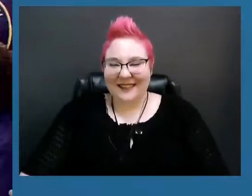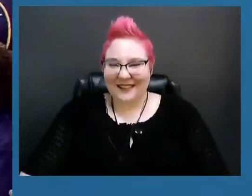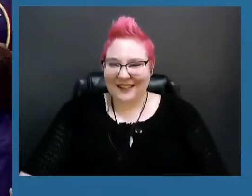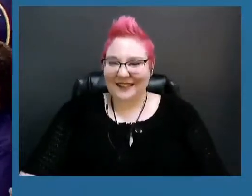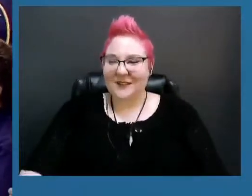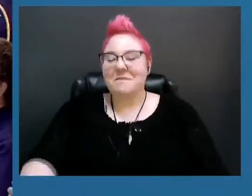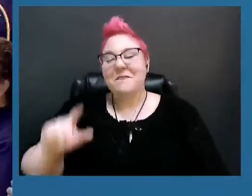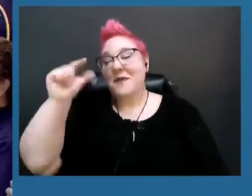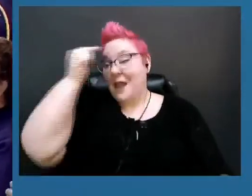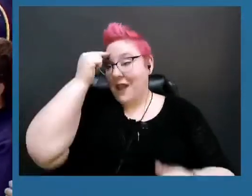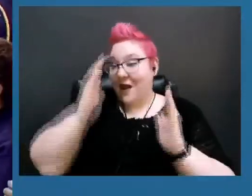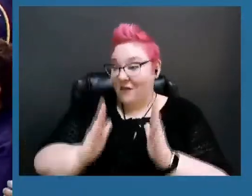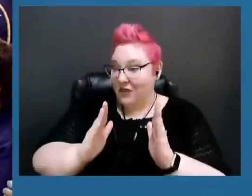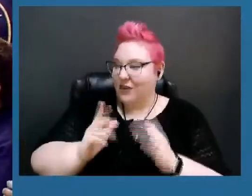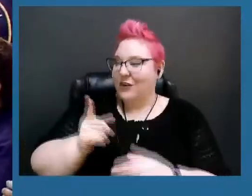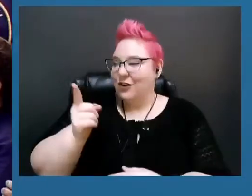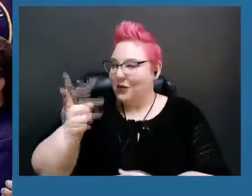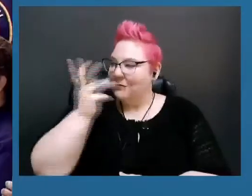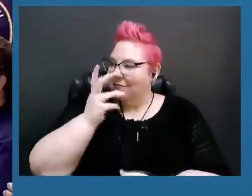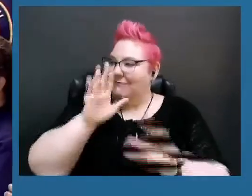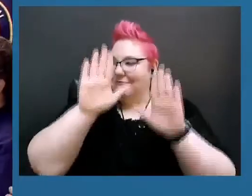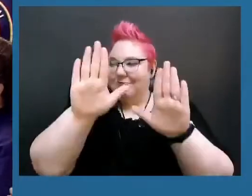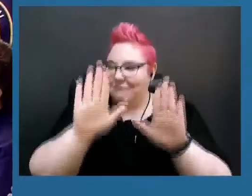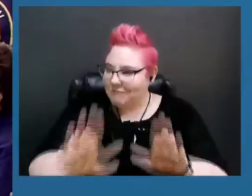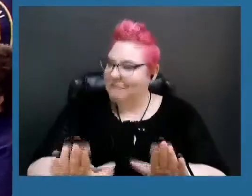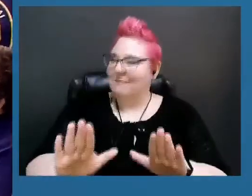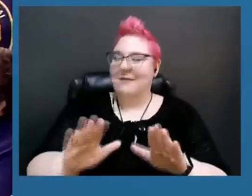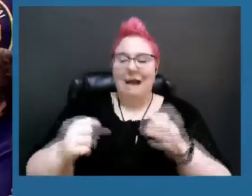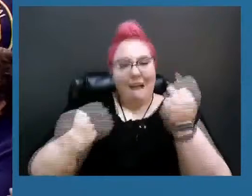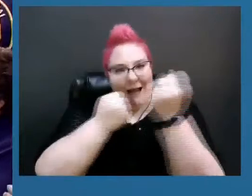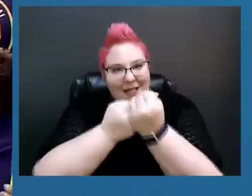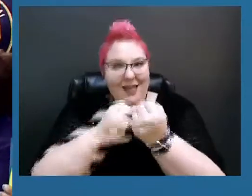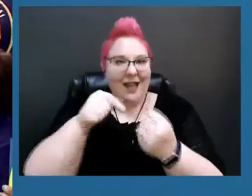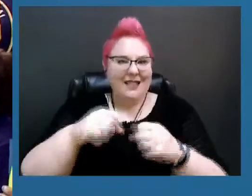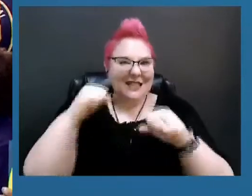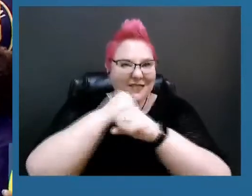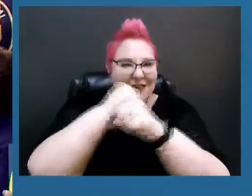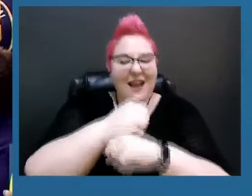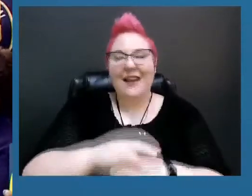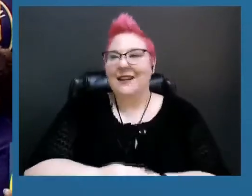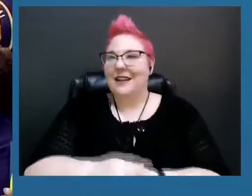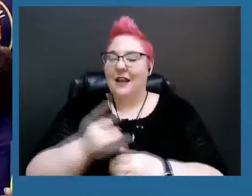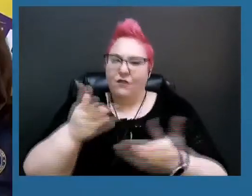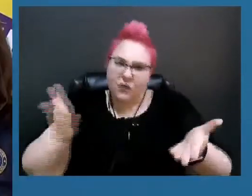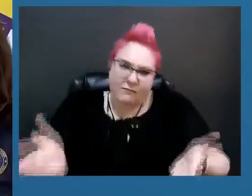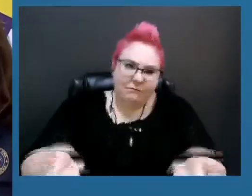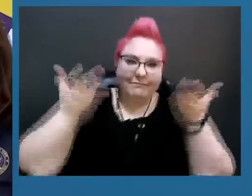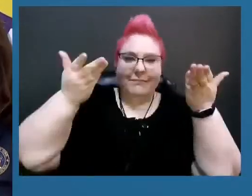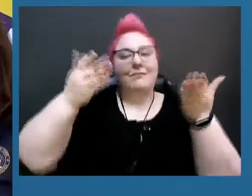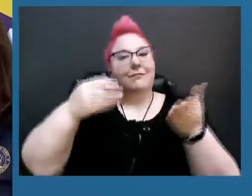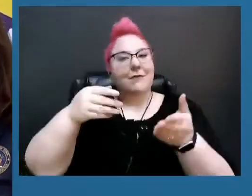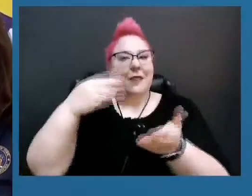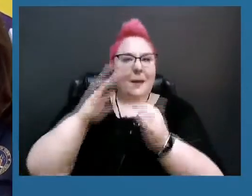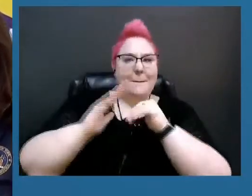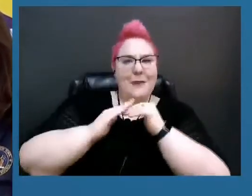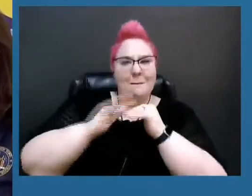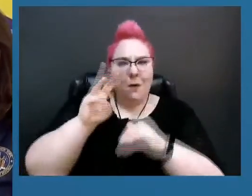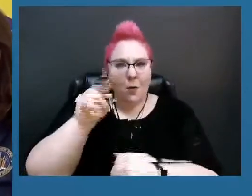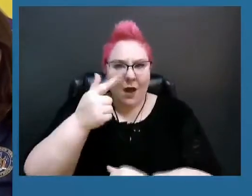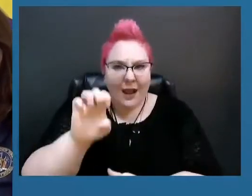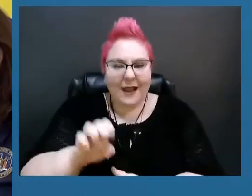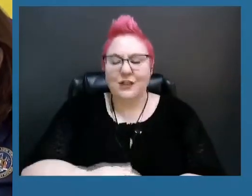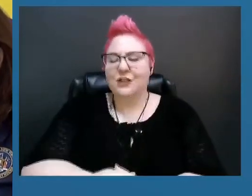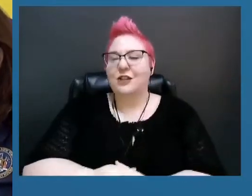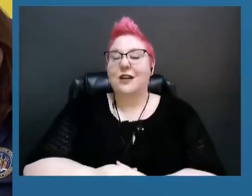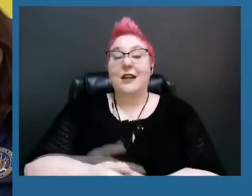Governor, you have been an incredible ally in this fight, an ally in boosting the minimum wage for airport workers, and by 2035,